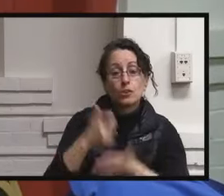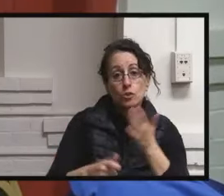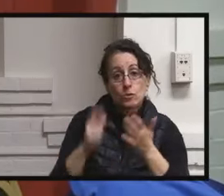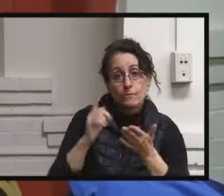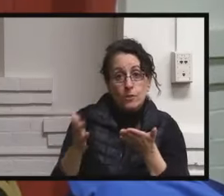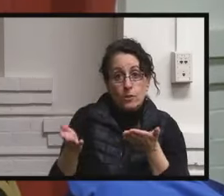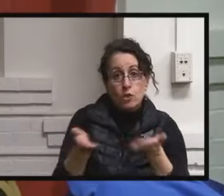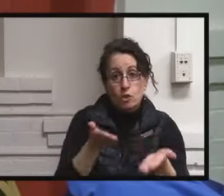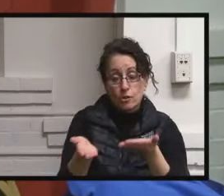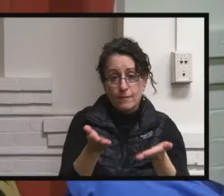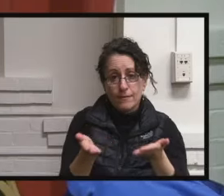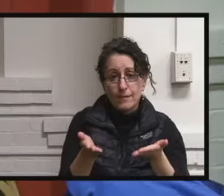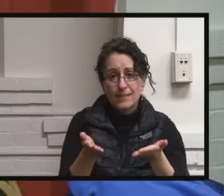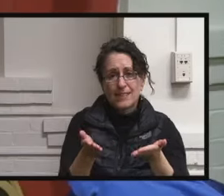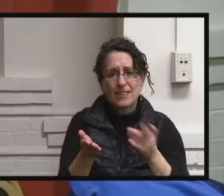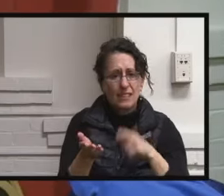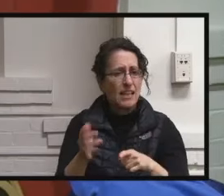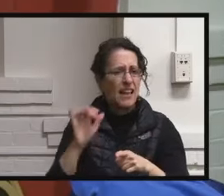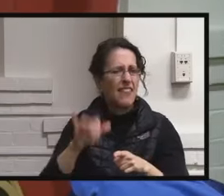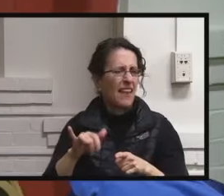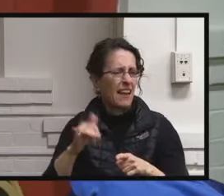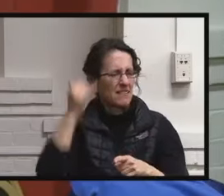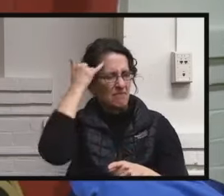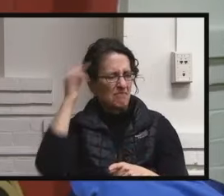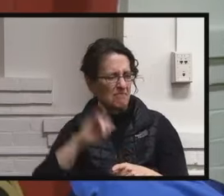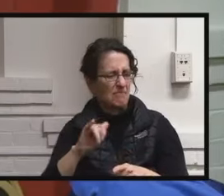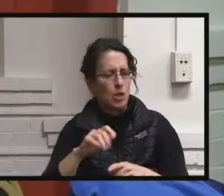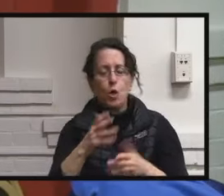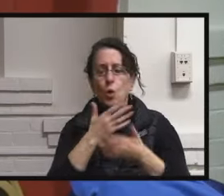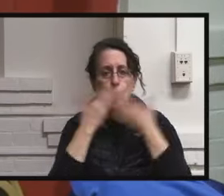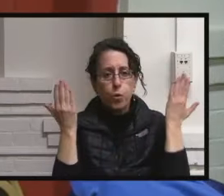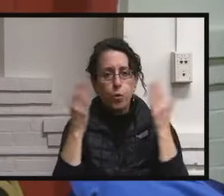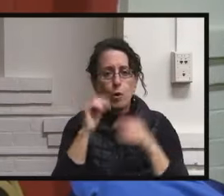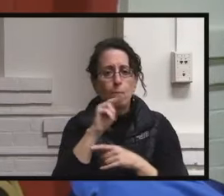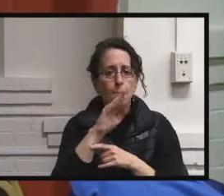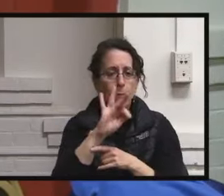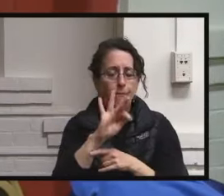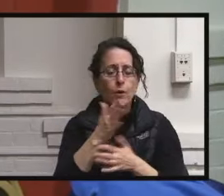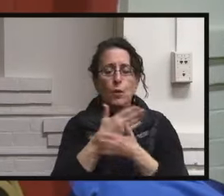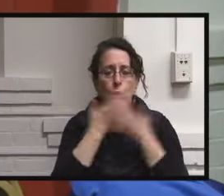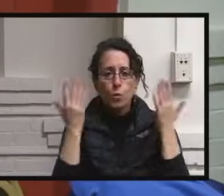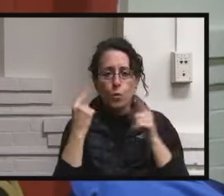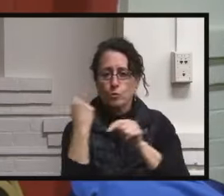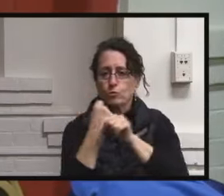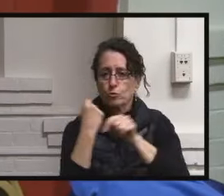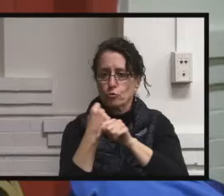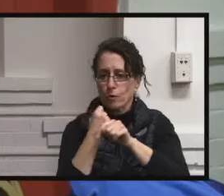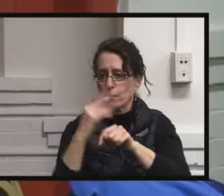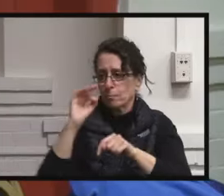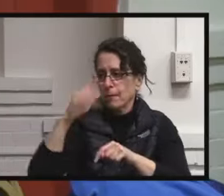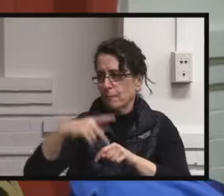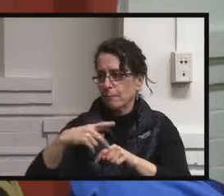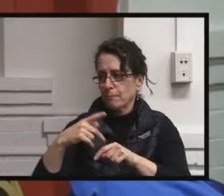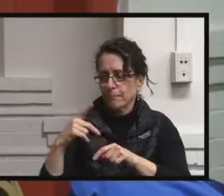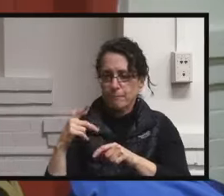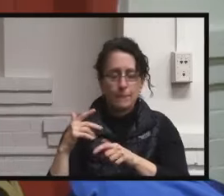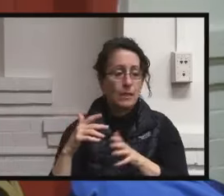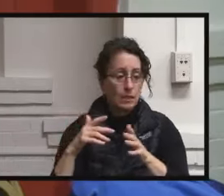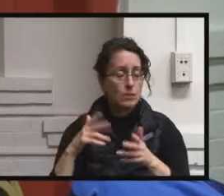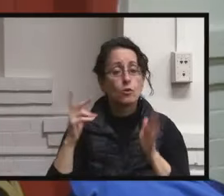the equivalent of the no MRF, no trucking option. If we went no MRF, no trucking, towns like Jamaica,